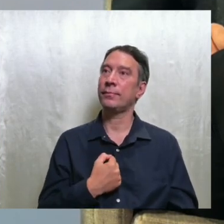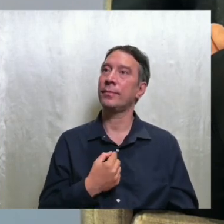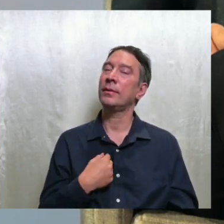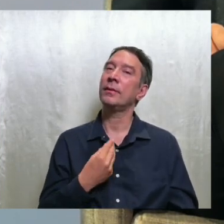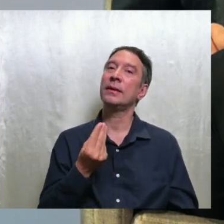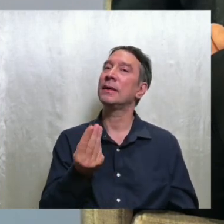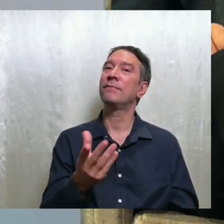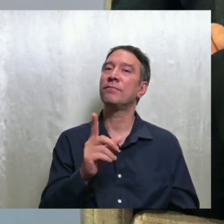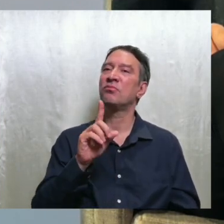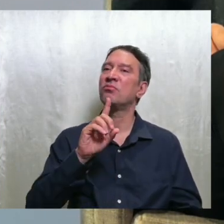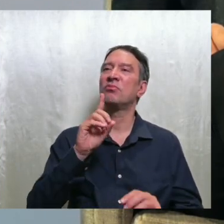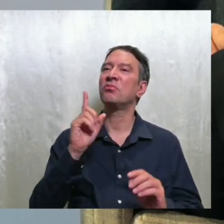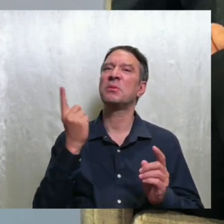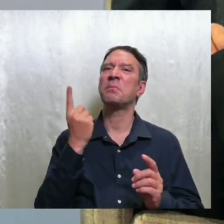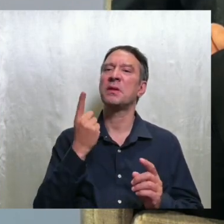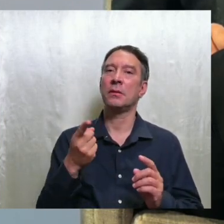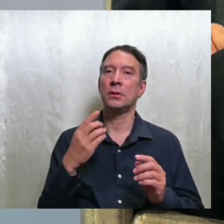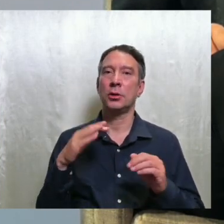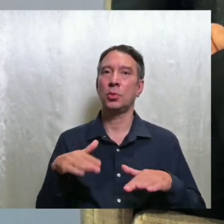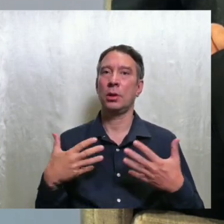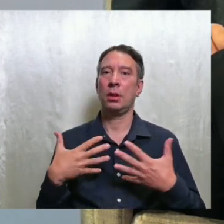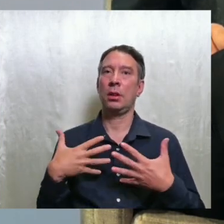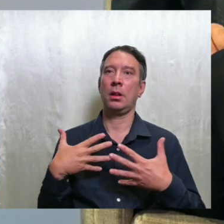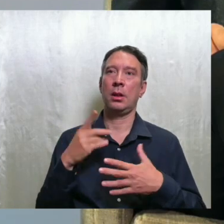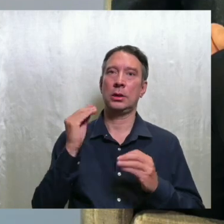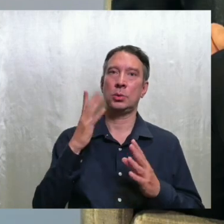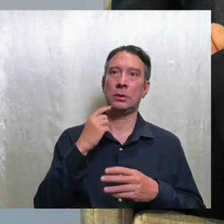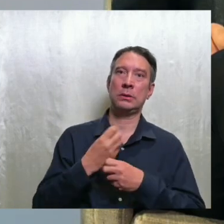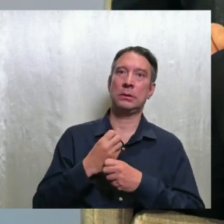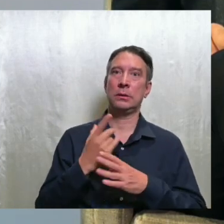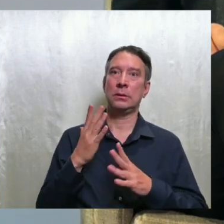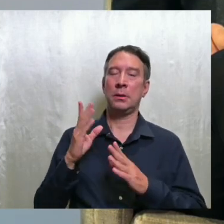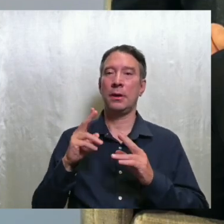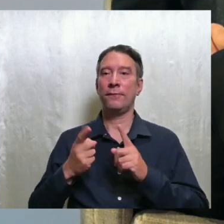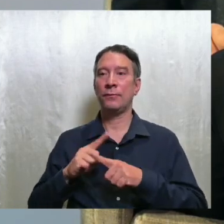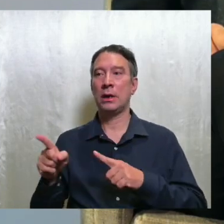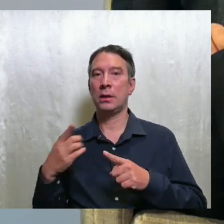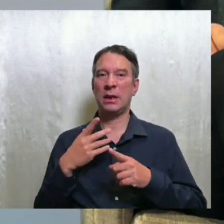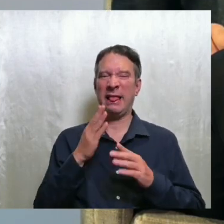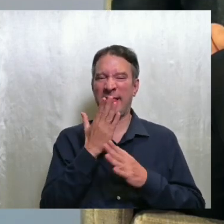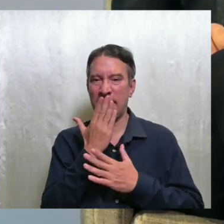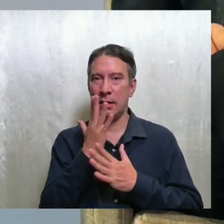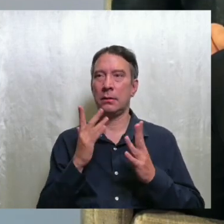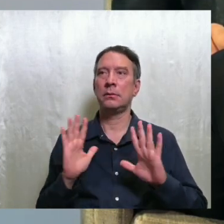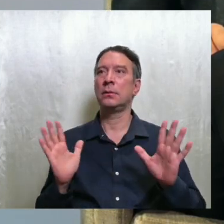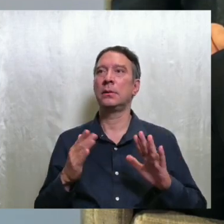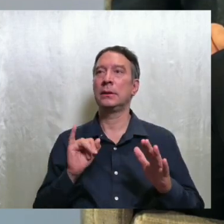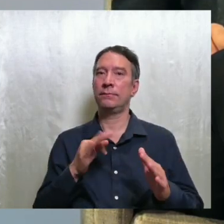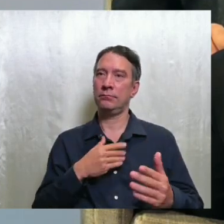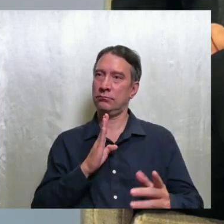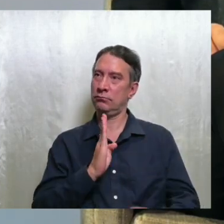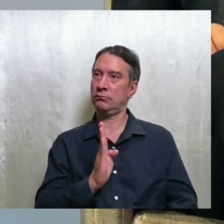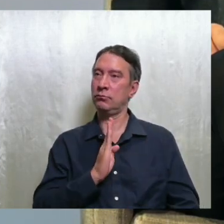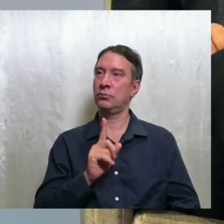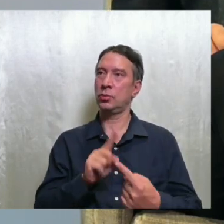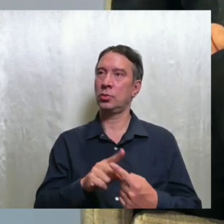judge them, and at their own comfort zone, they can actually get the feedback that actually brings up the motivation. That's part one. Part